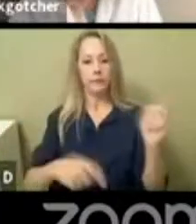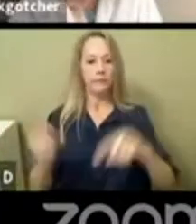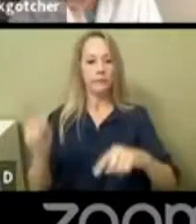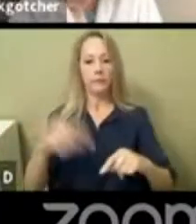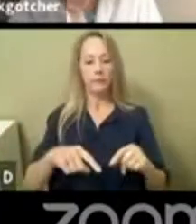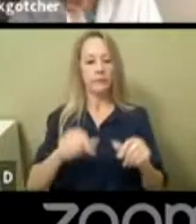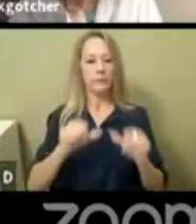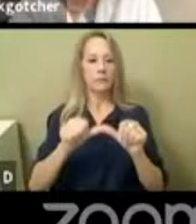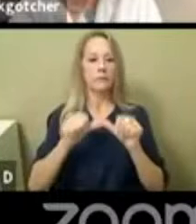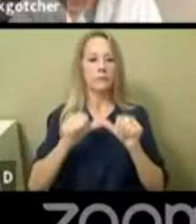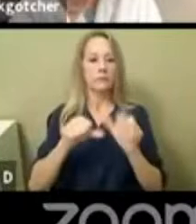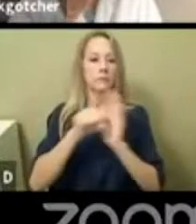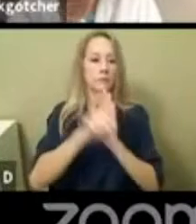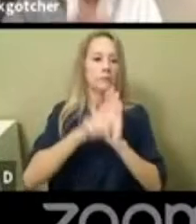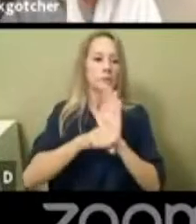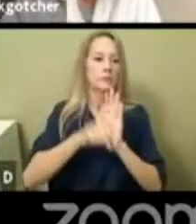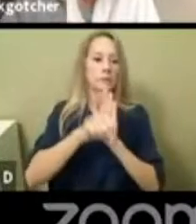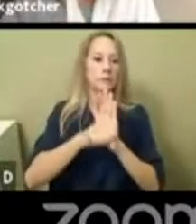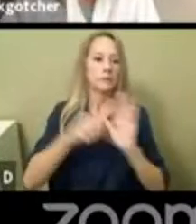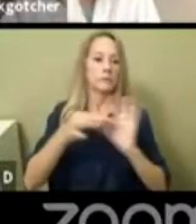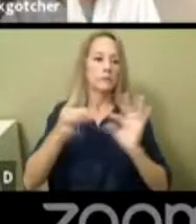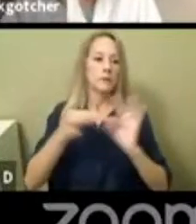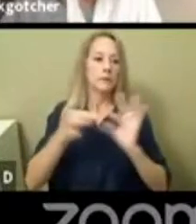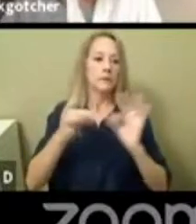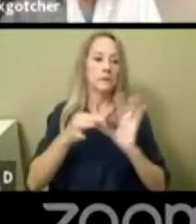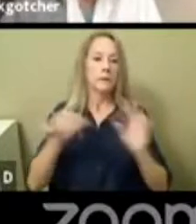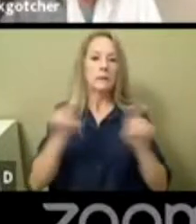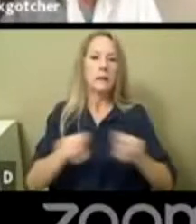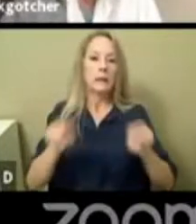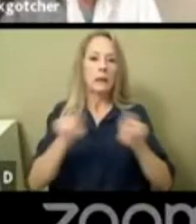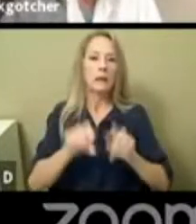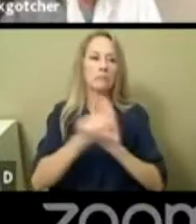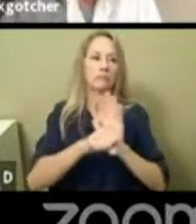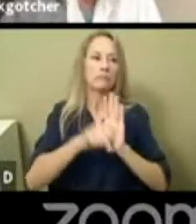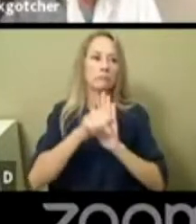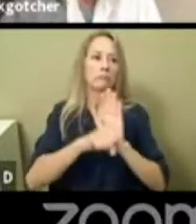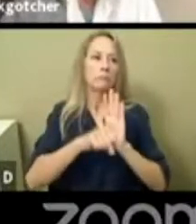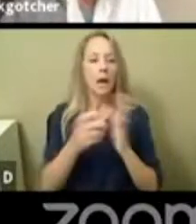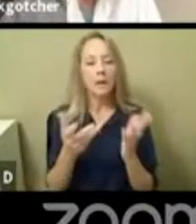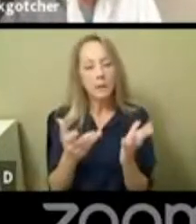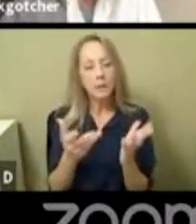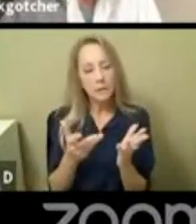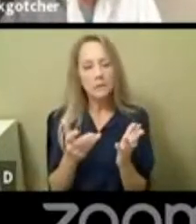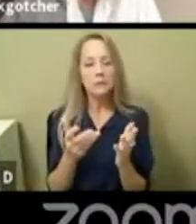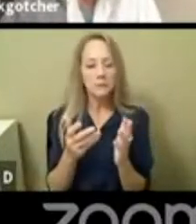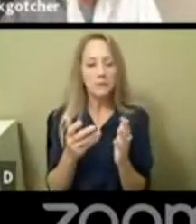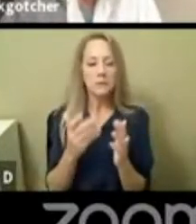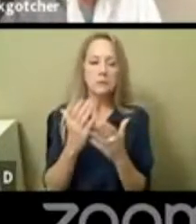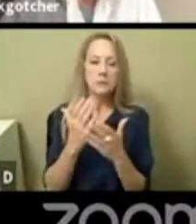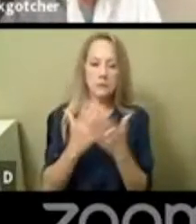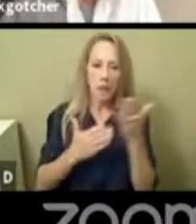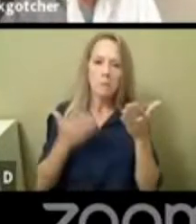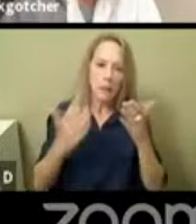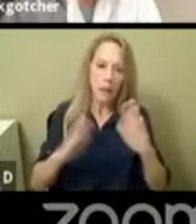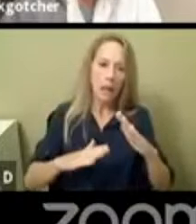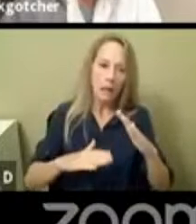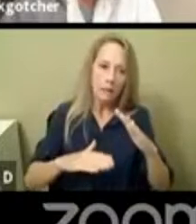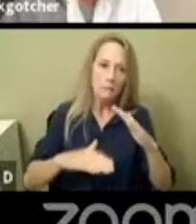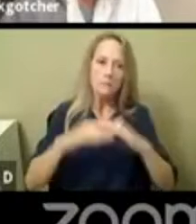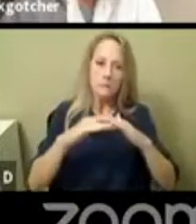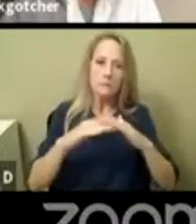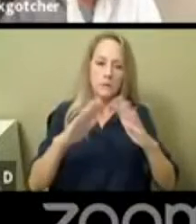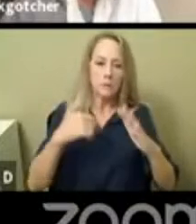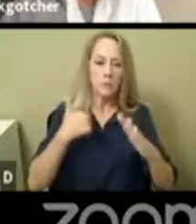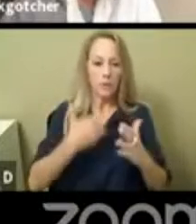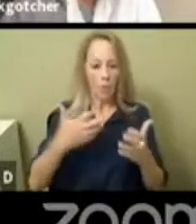for hours and hours with the same message. That's okay, I guess, up to a point. But we want to get our work done, and we want